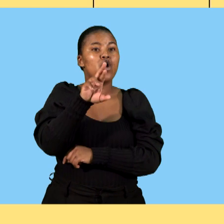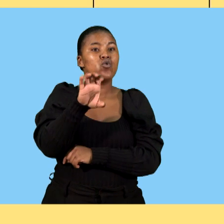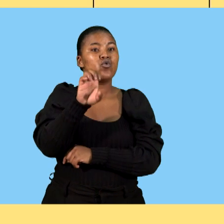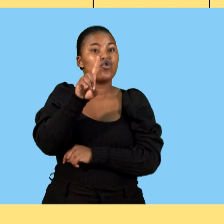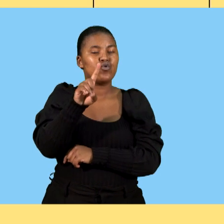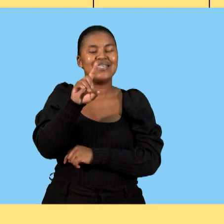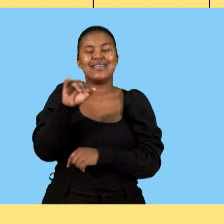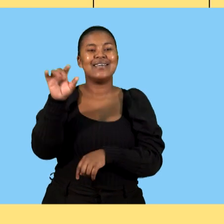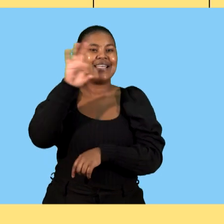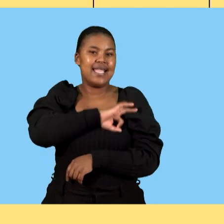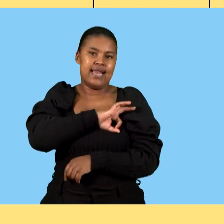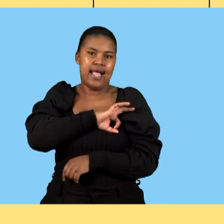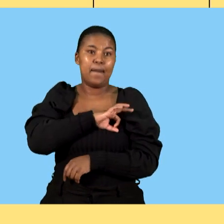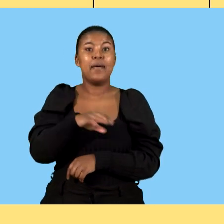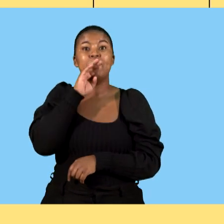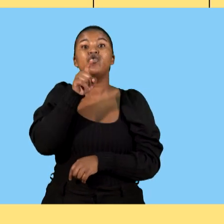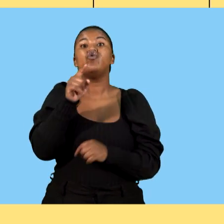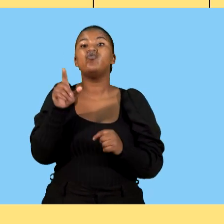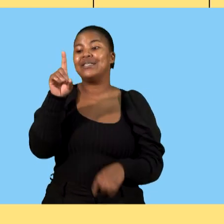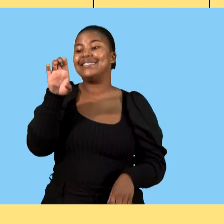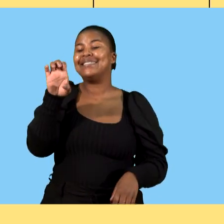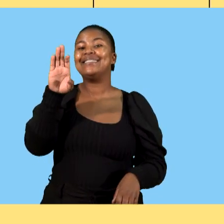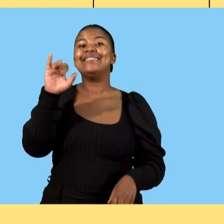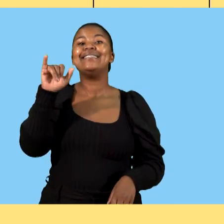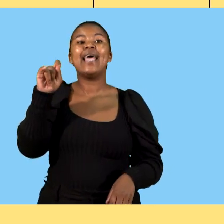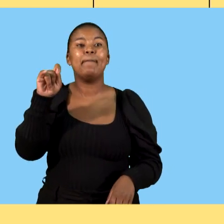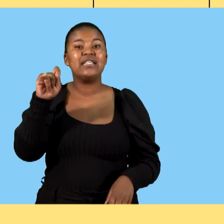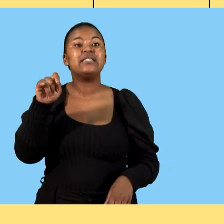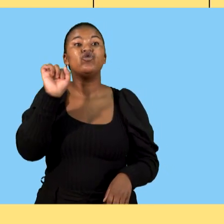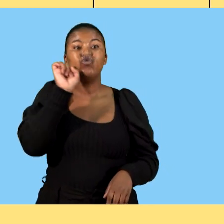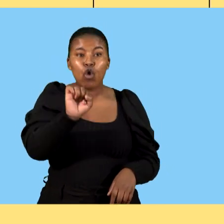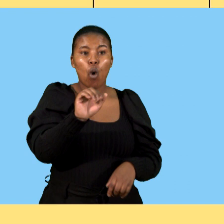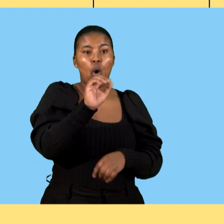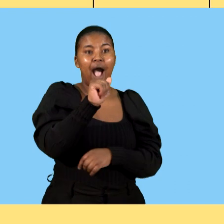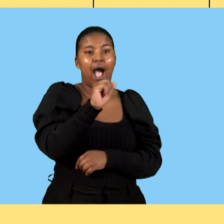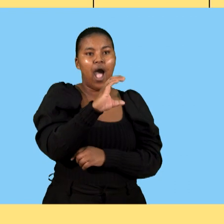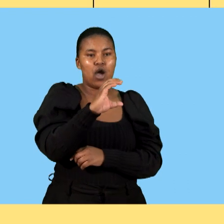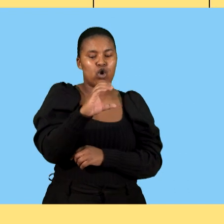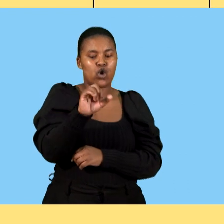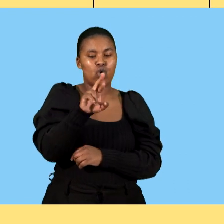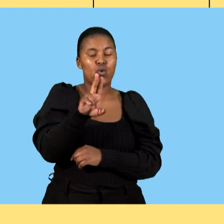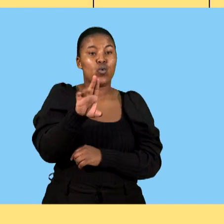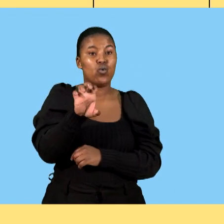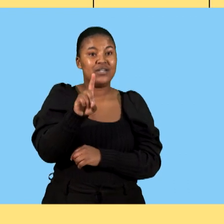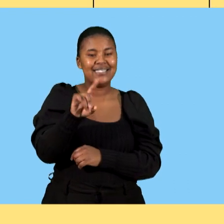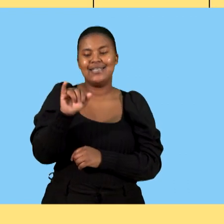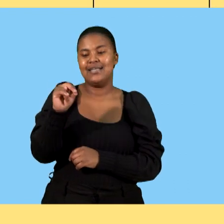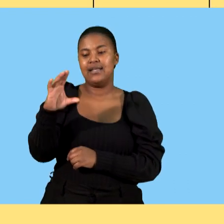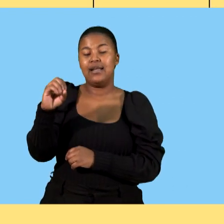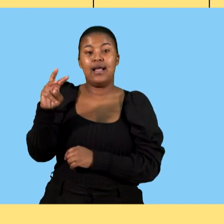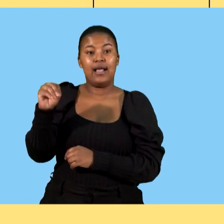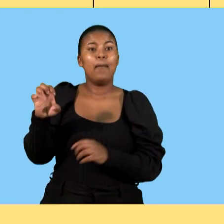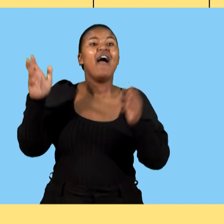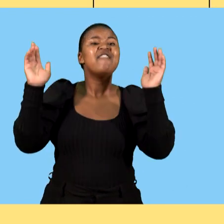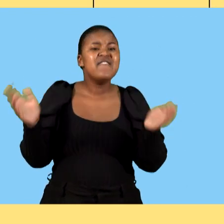debit in the accounting equation, you debit your accrued income. You debit your accrued income. And